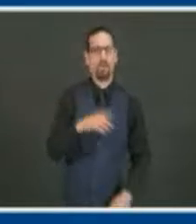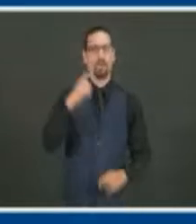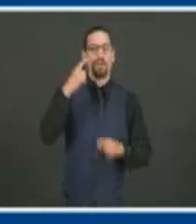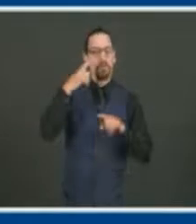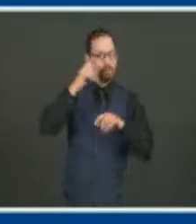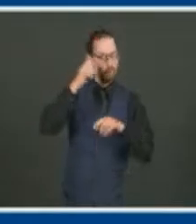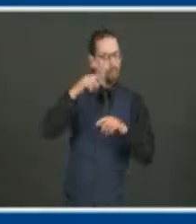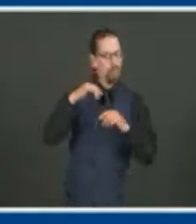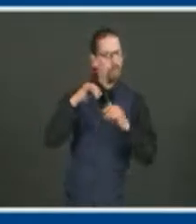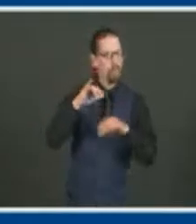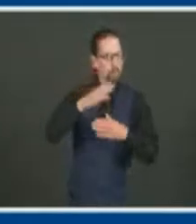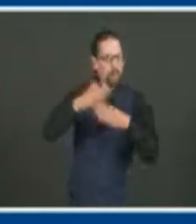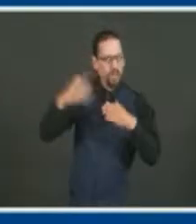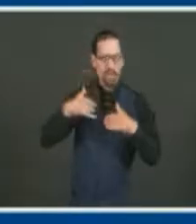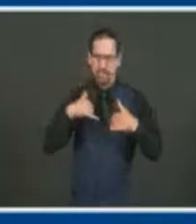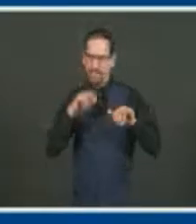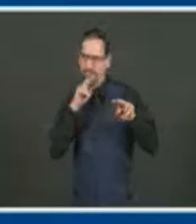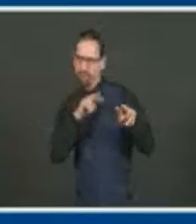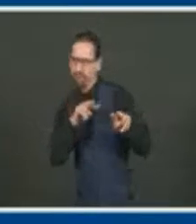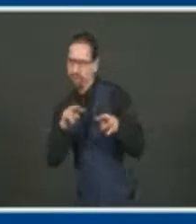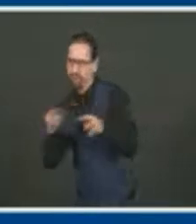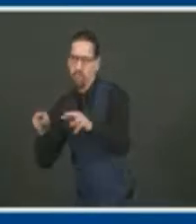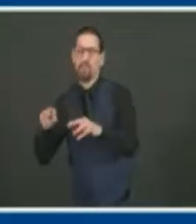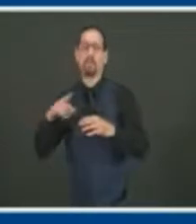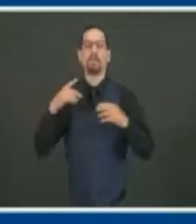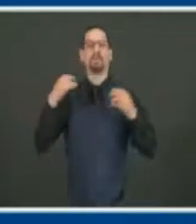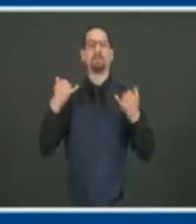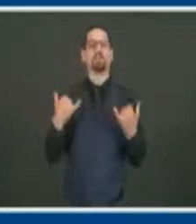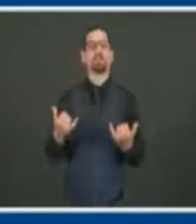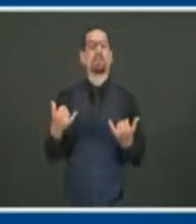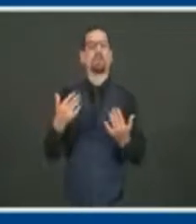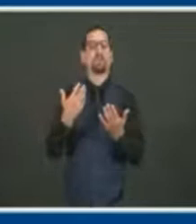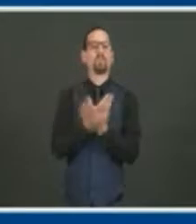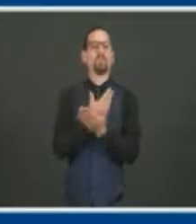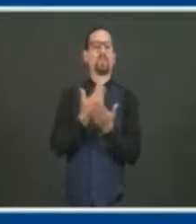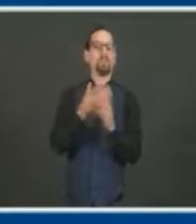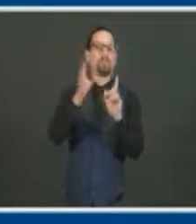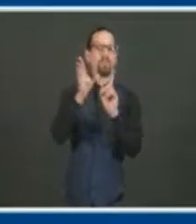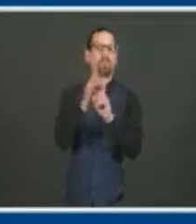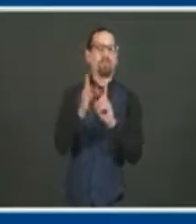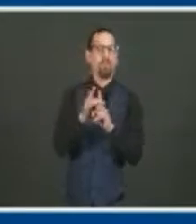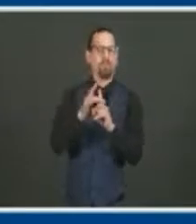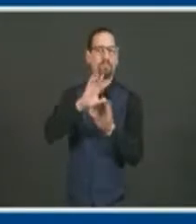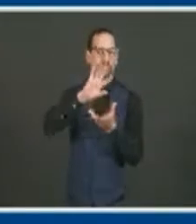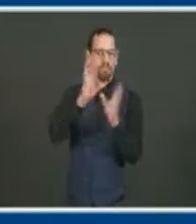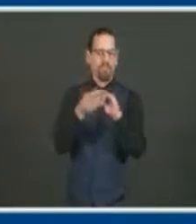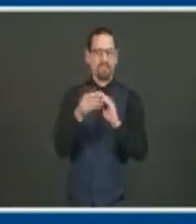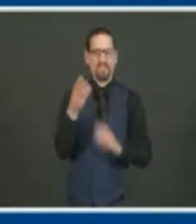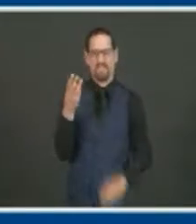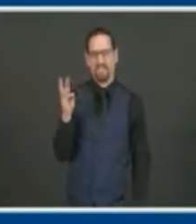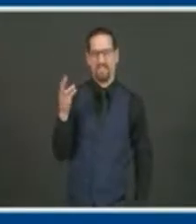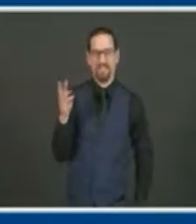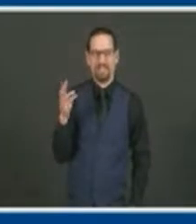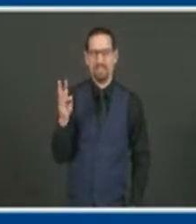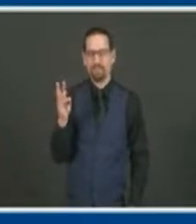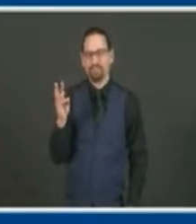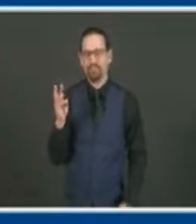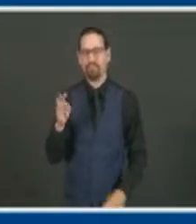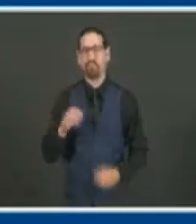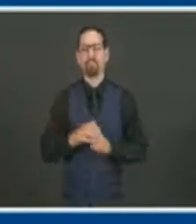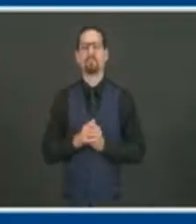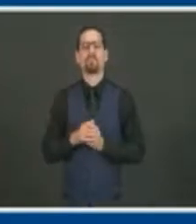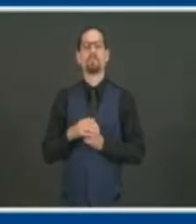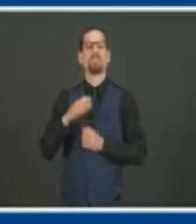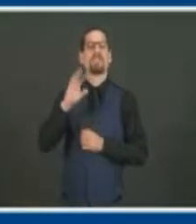Today, we have another 16 cases to report, and very sadly, another 6 deaths. And Dr. Alexander Scott will go through